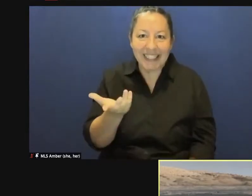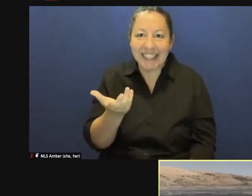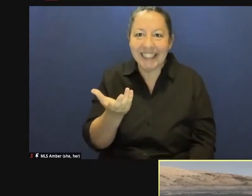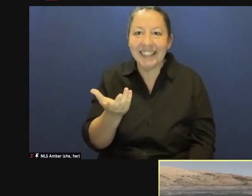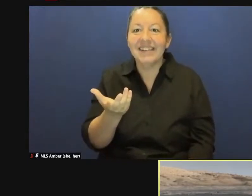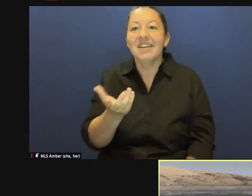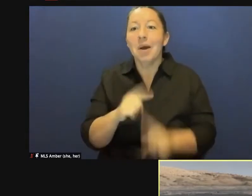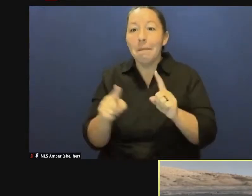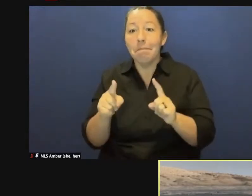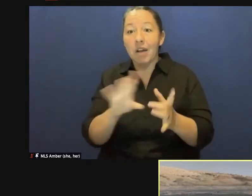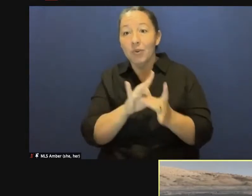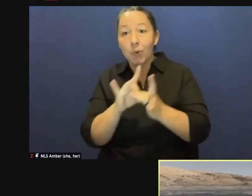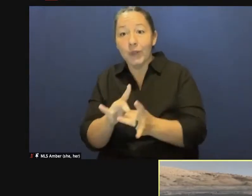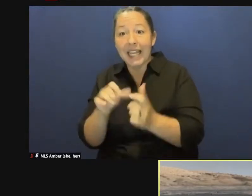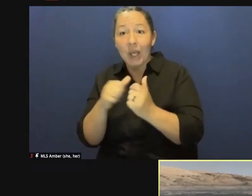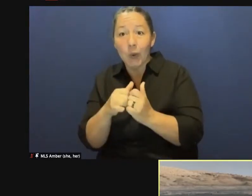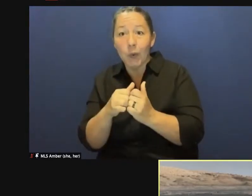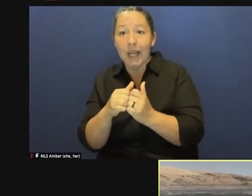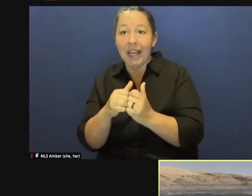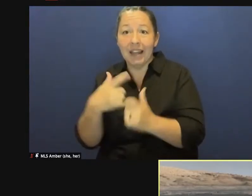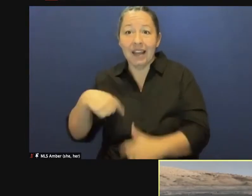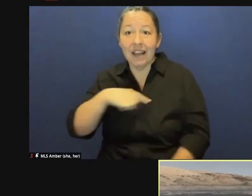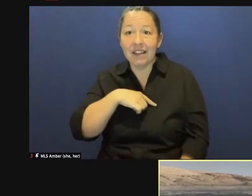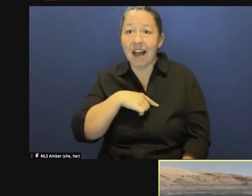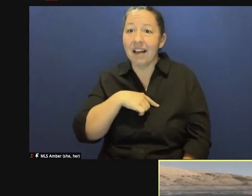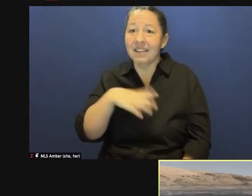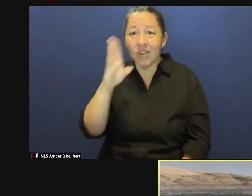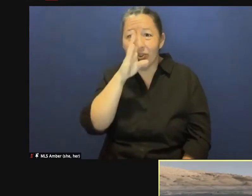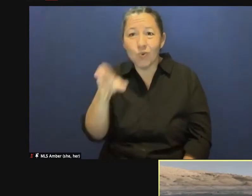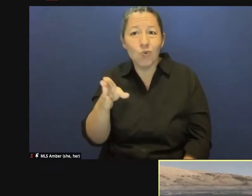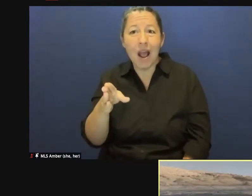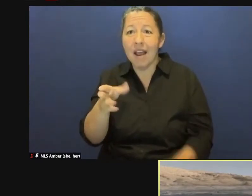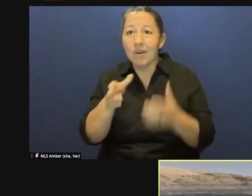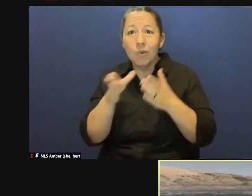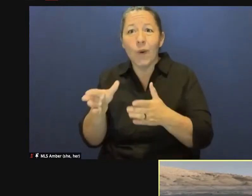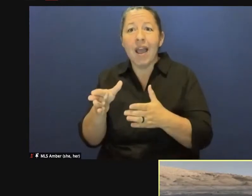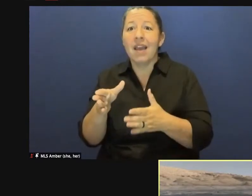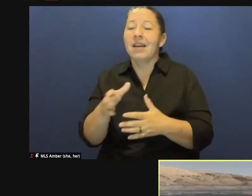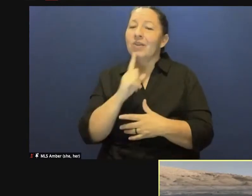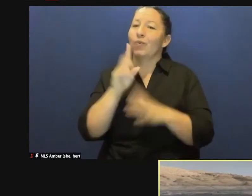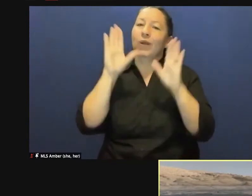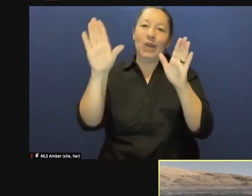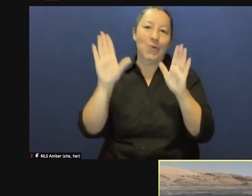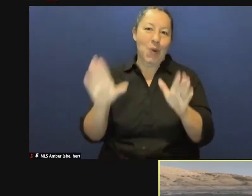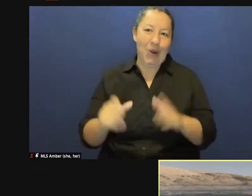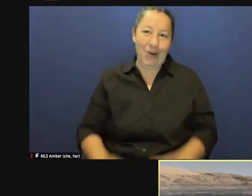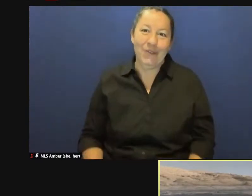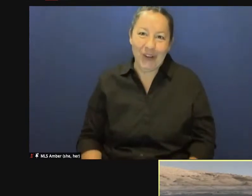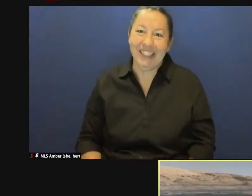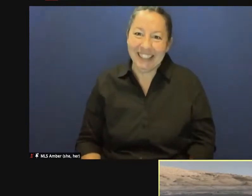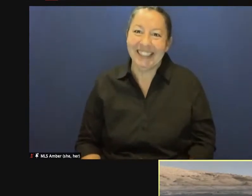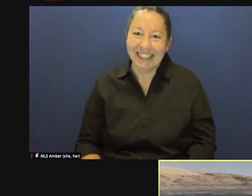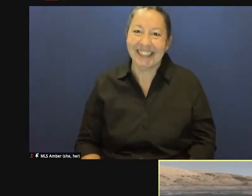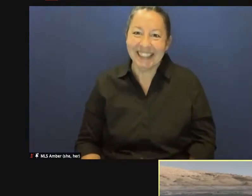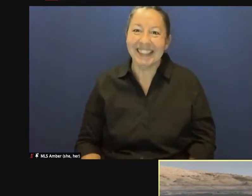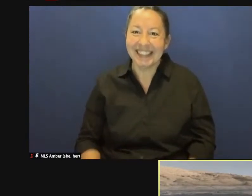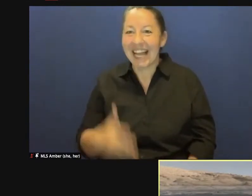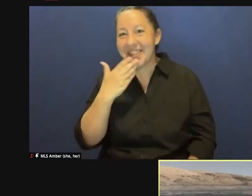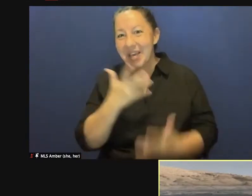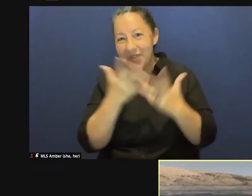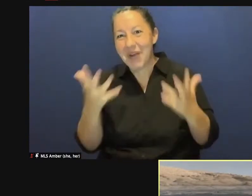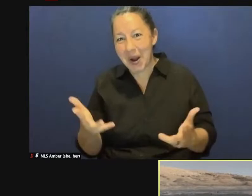to link it with us in such a direct way is just wonderful. So thank you very